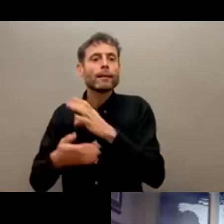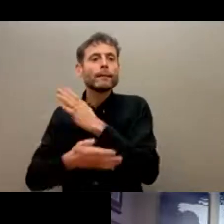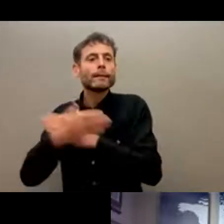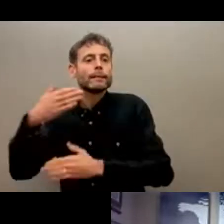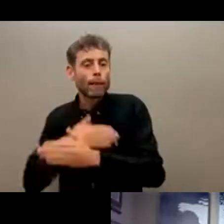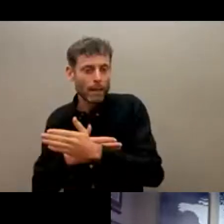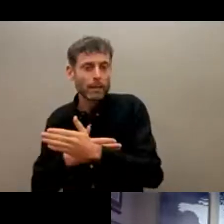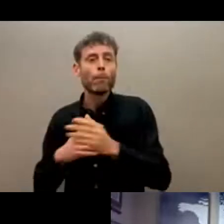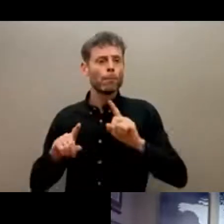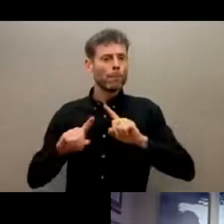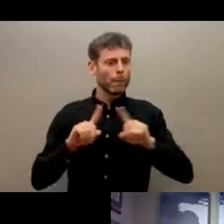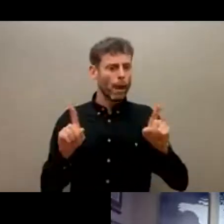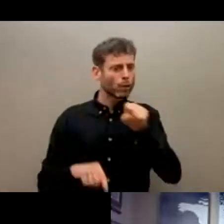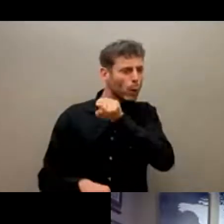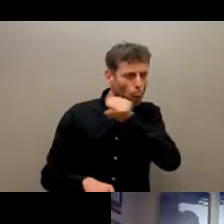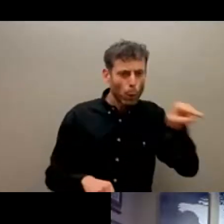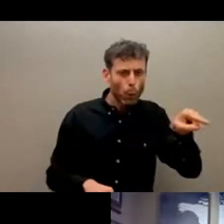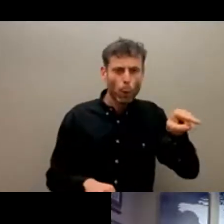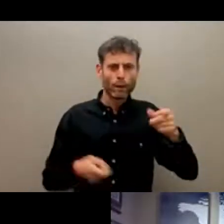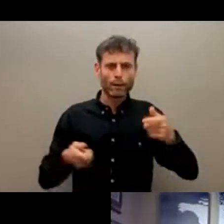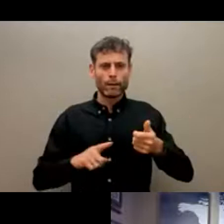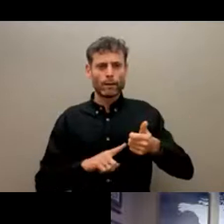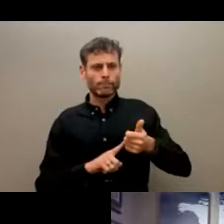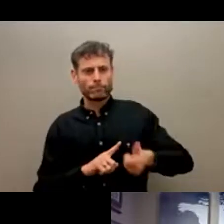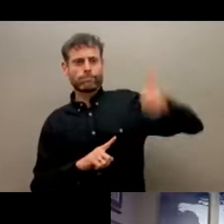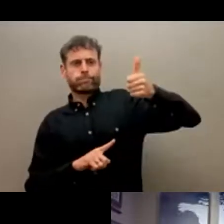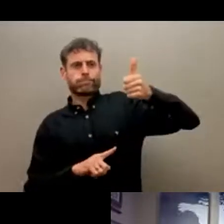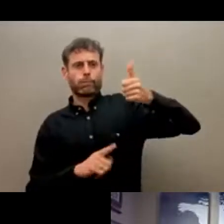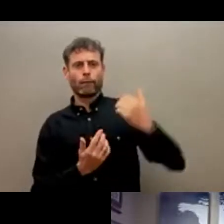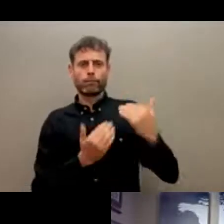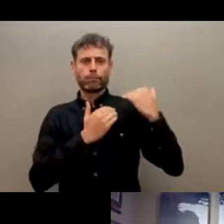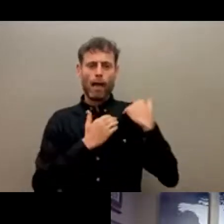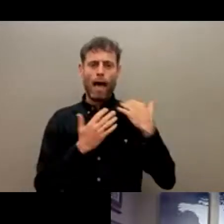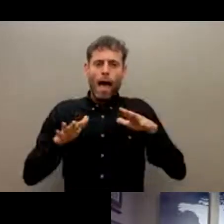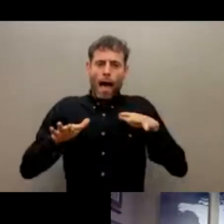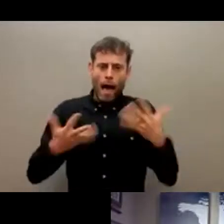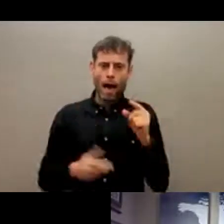do we make our organizations more inclusive for people with disabilities?